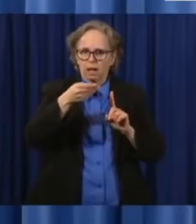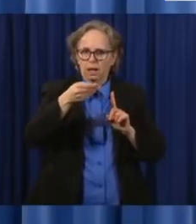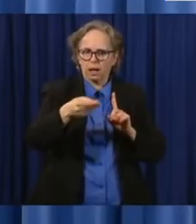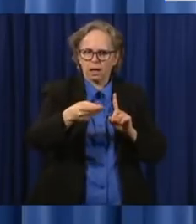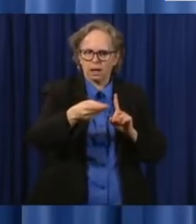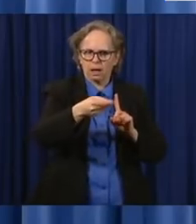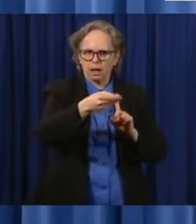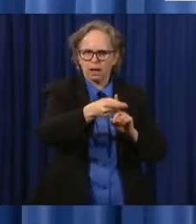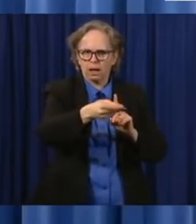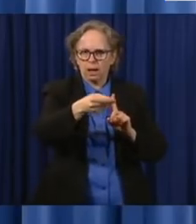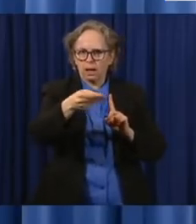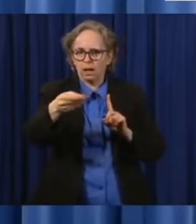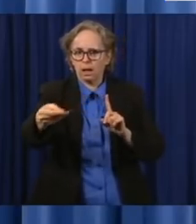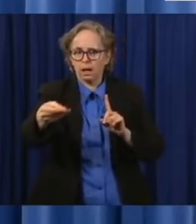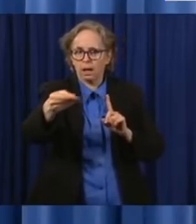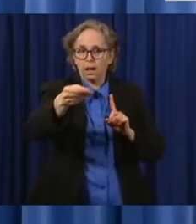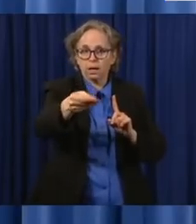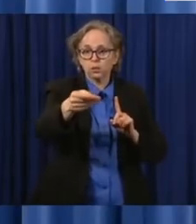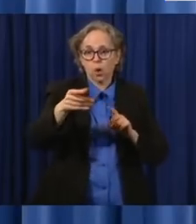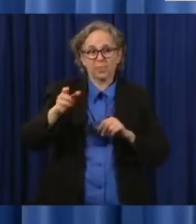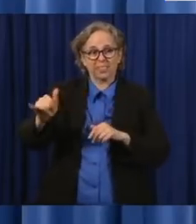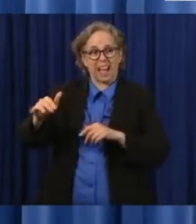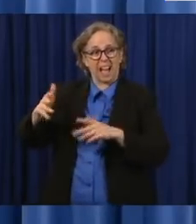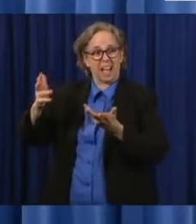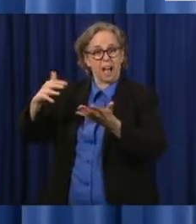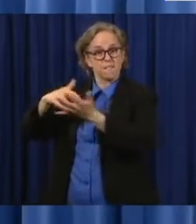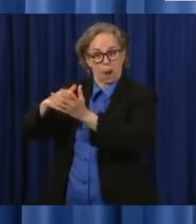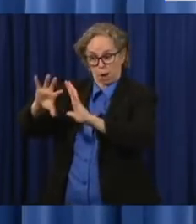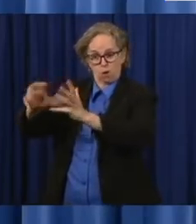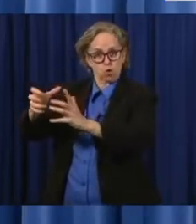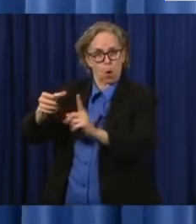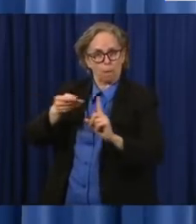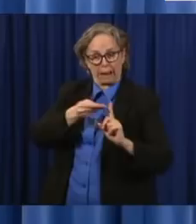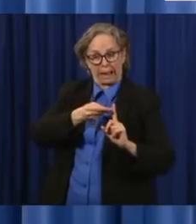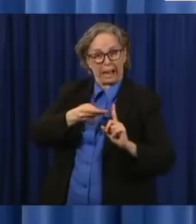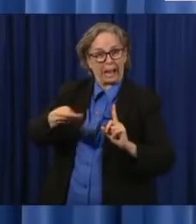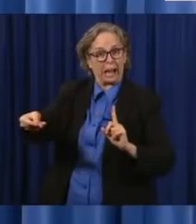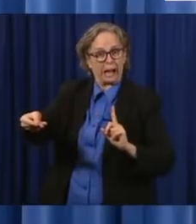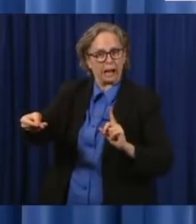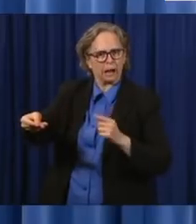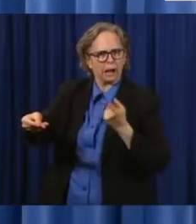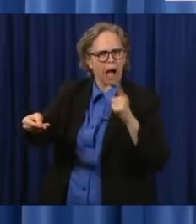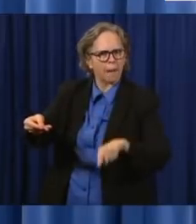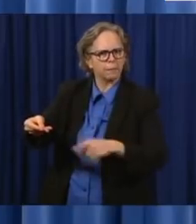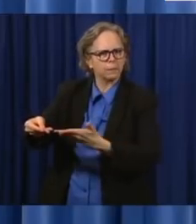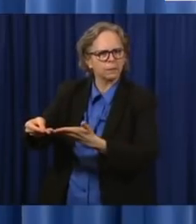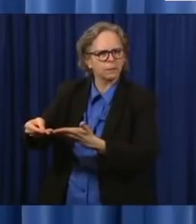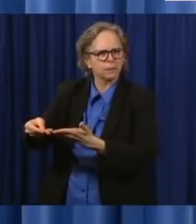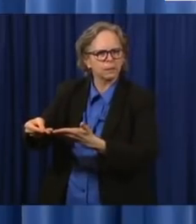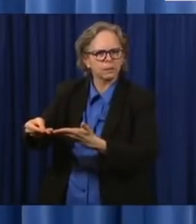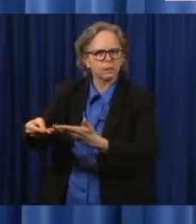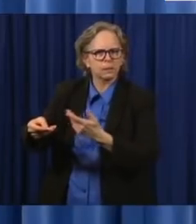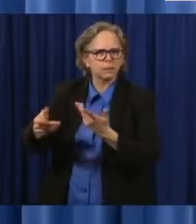someone who has more vulnerability. We also know, and we've seen on the screen, you saw it yesterday and the day before,